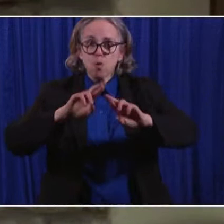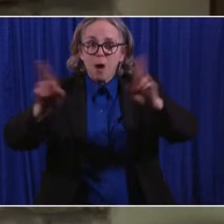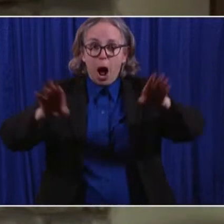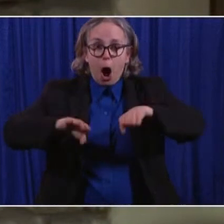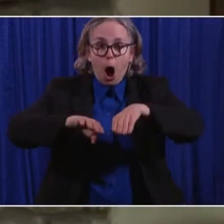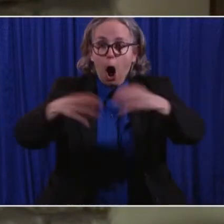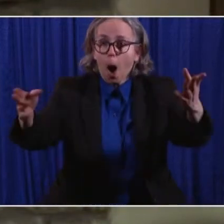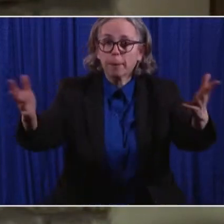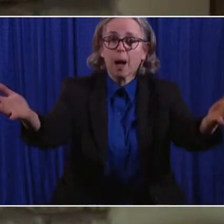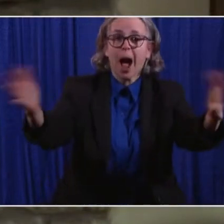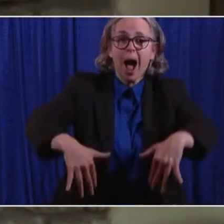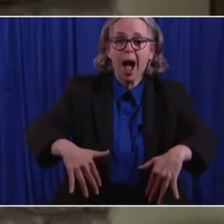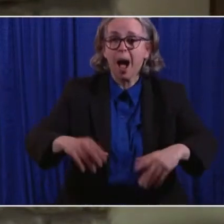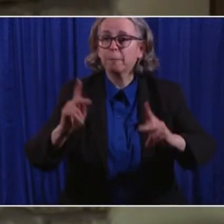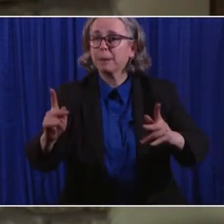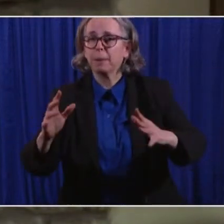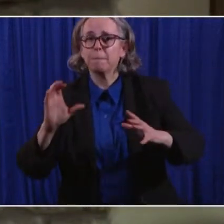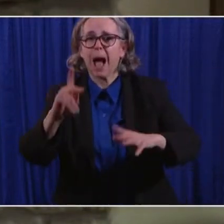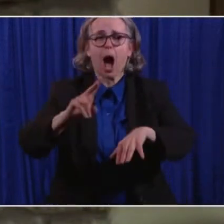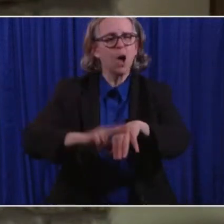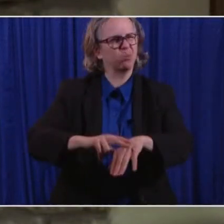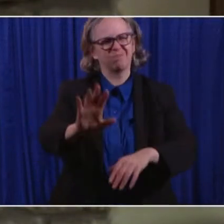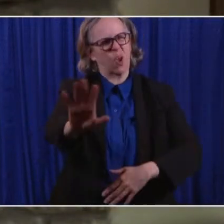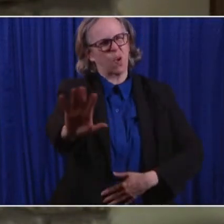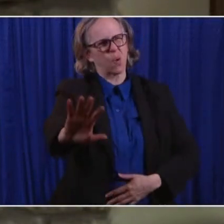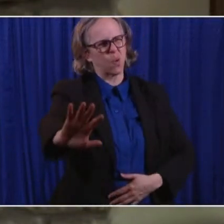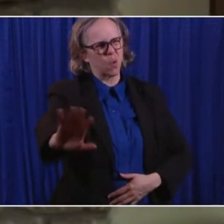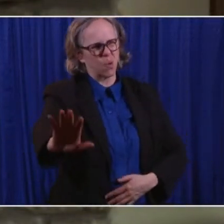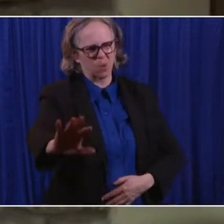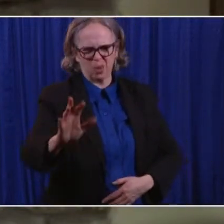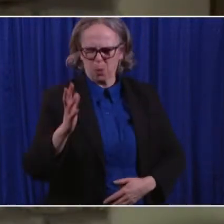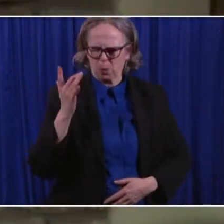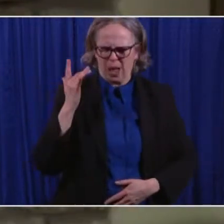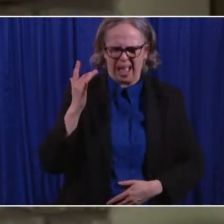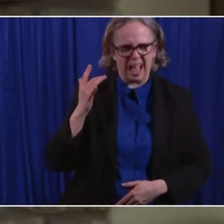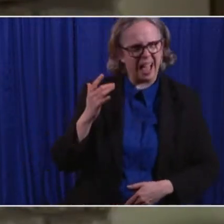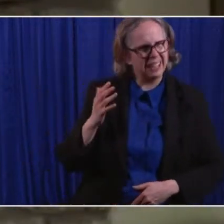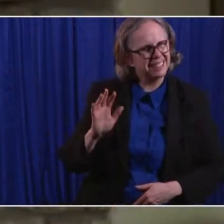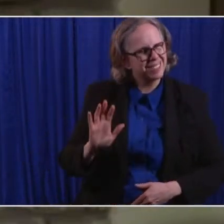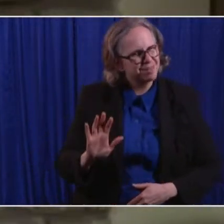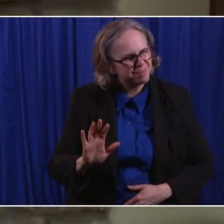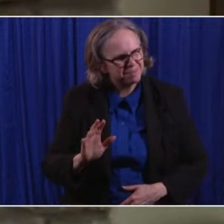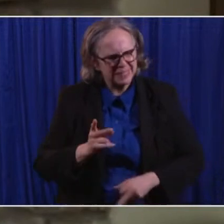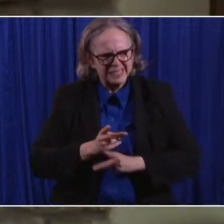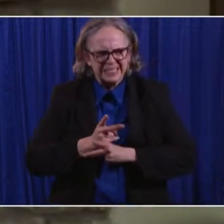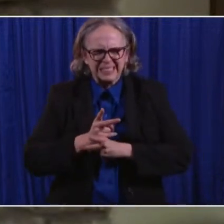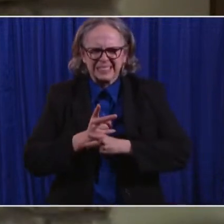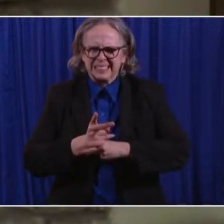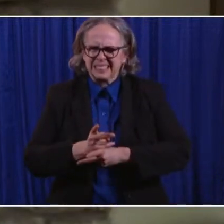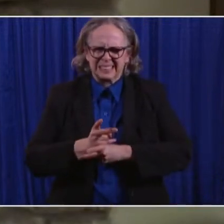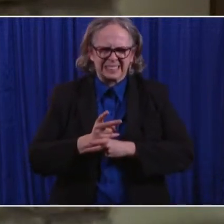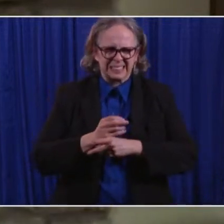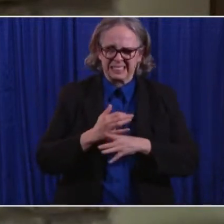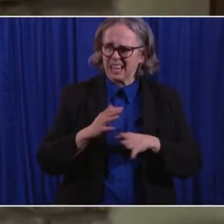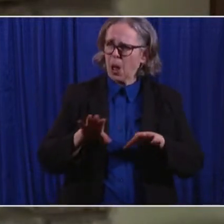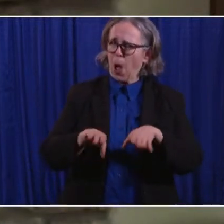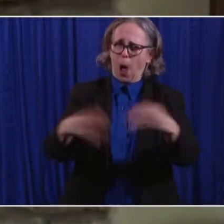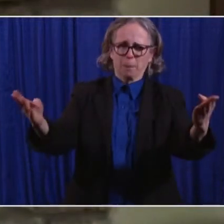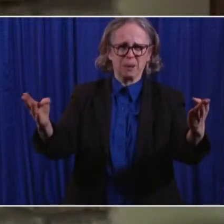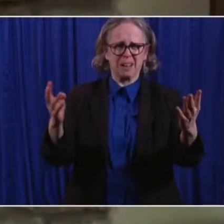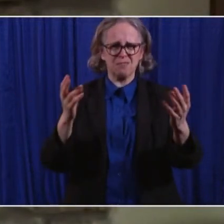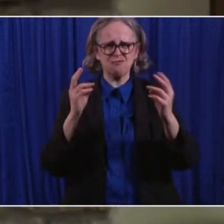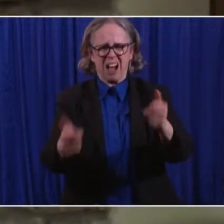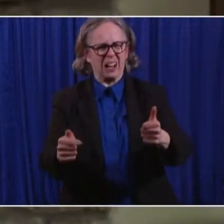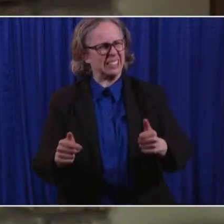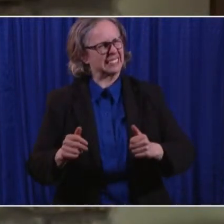basically saying we're either that close to the end on the age,